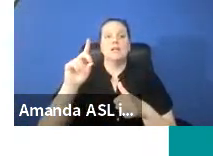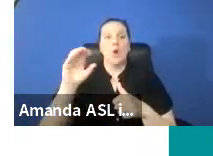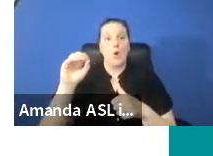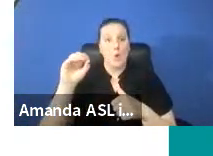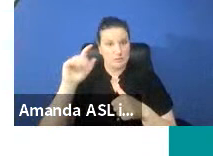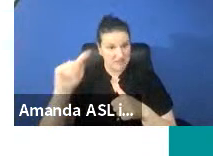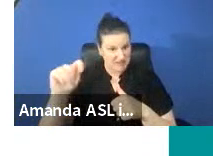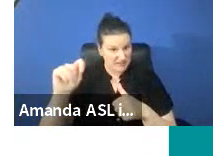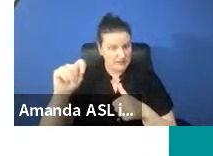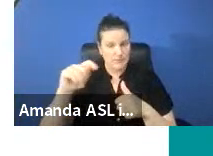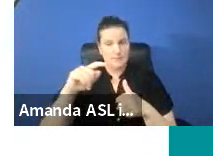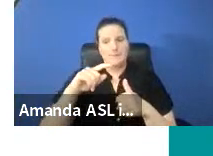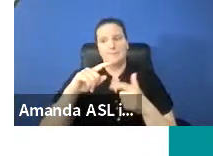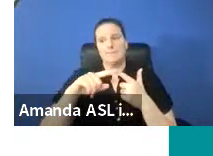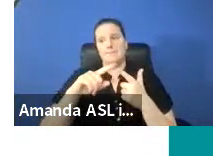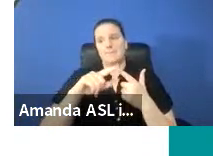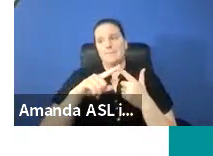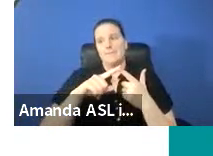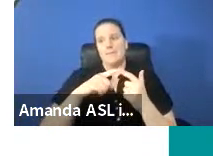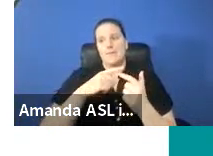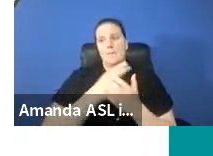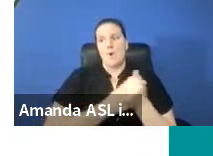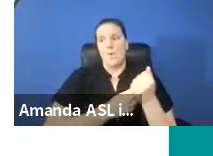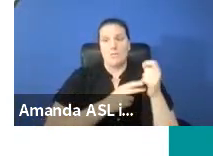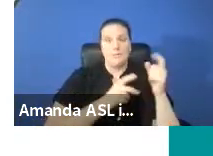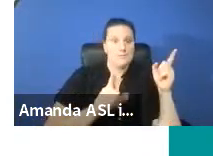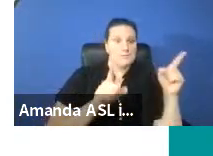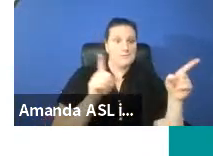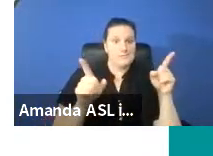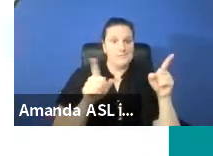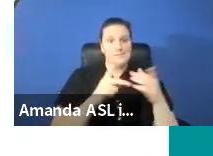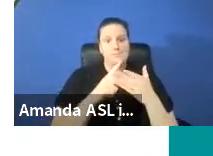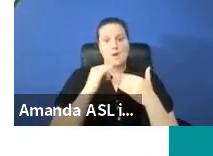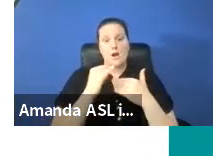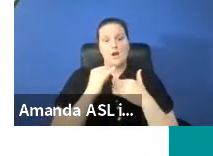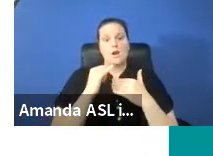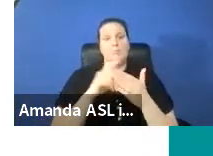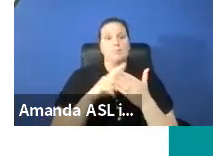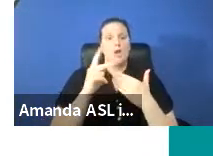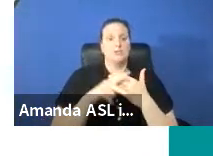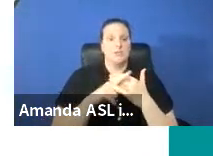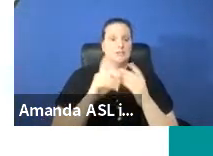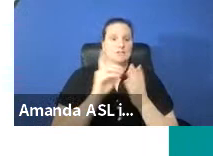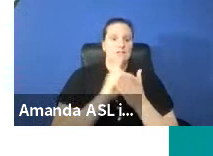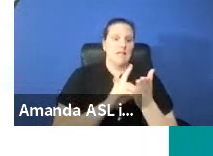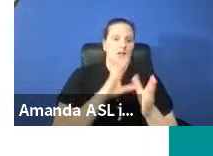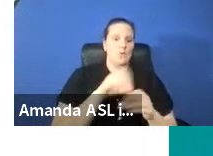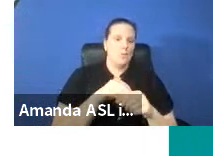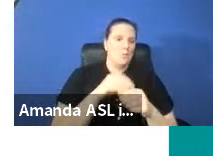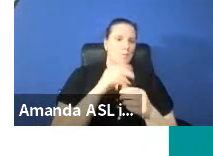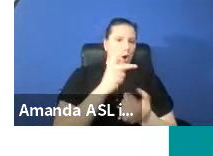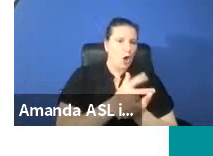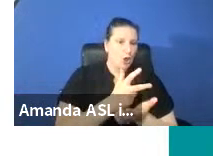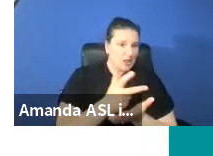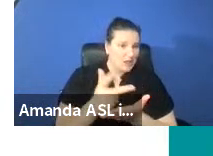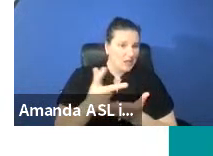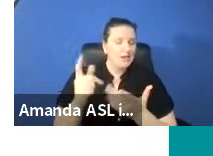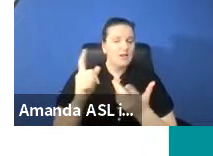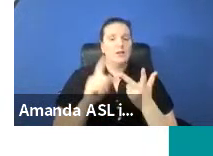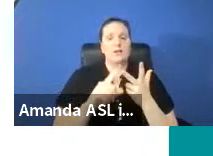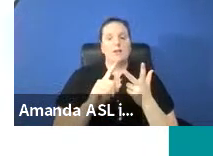for example, from both sides, requiring that the project design include specific parking